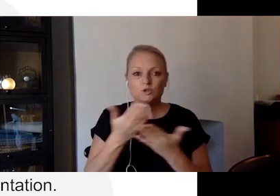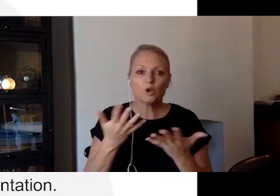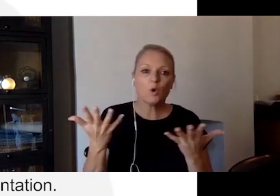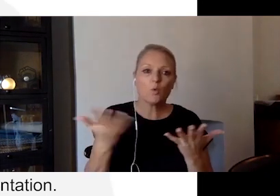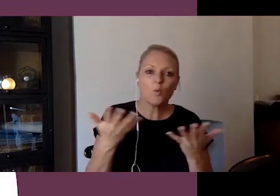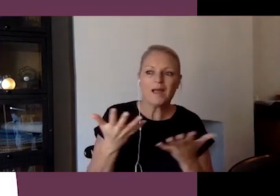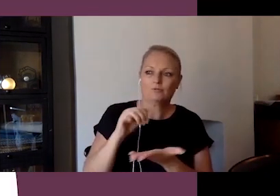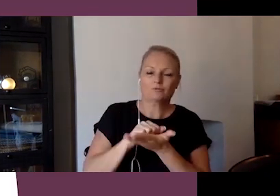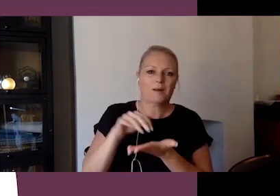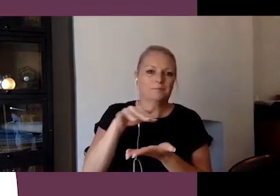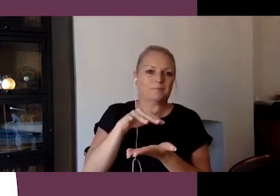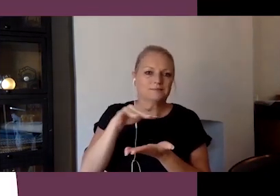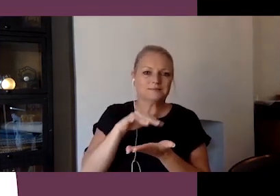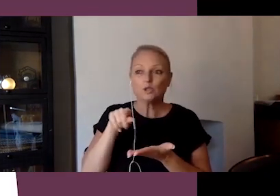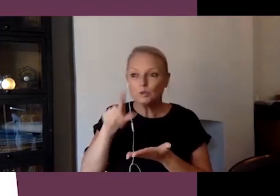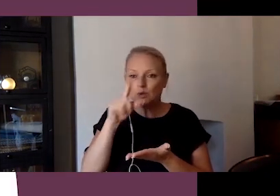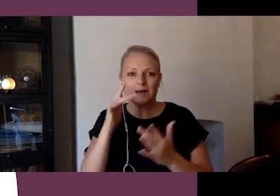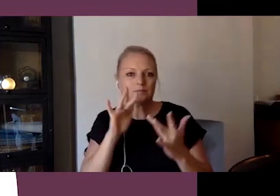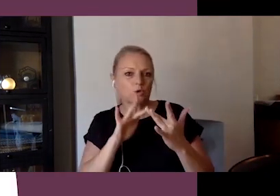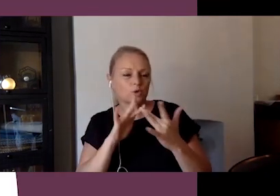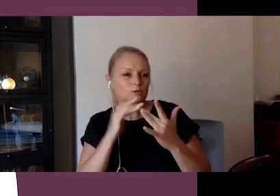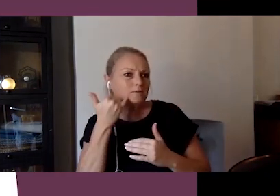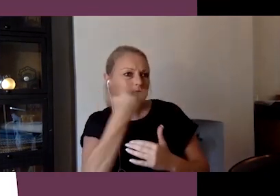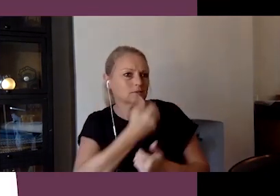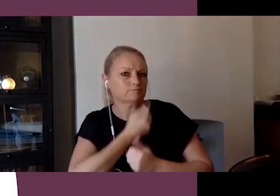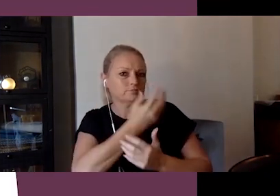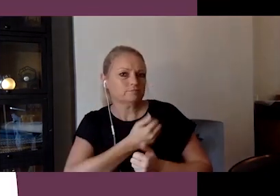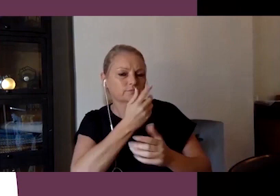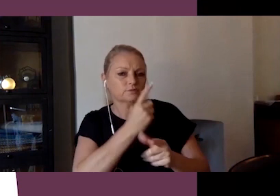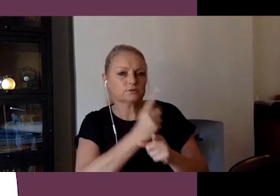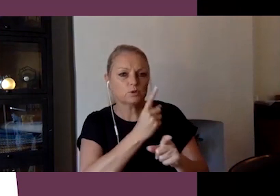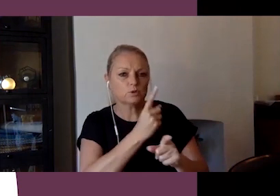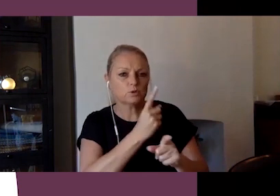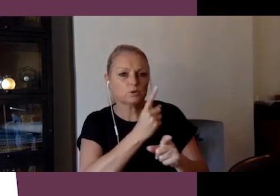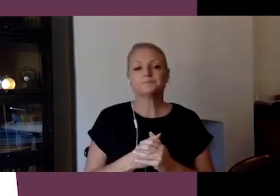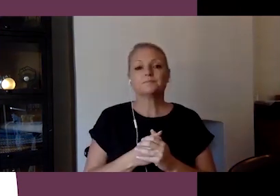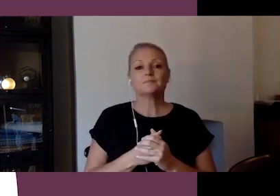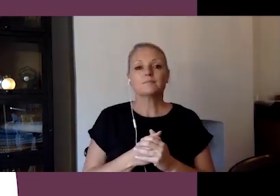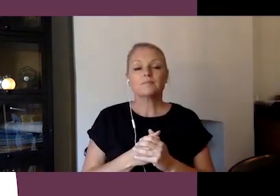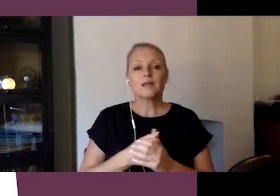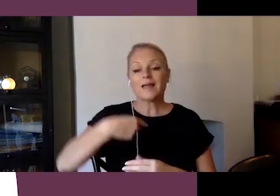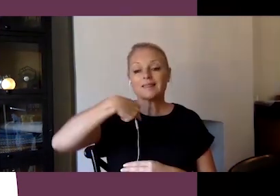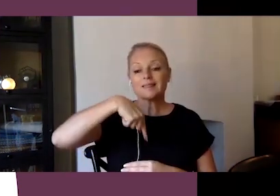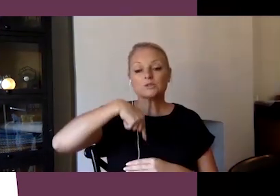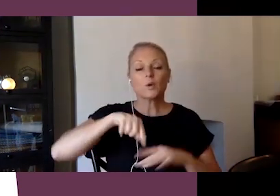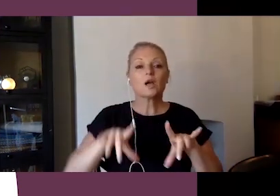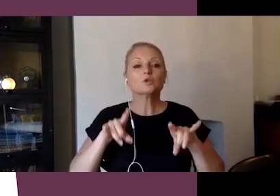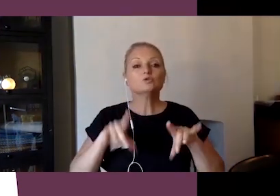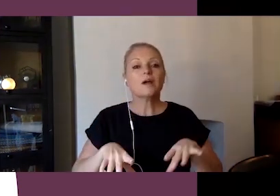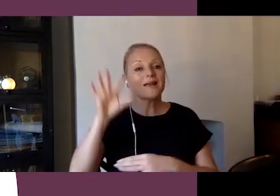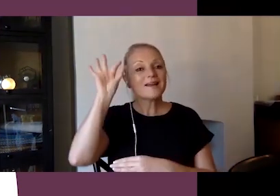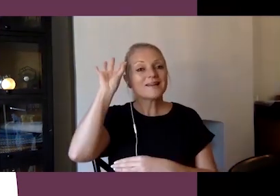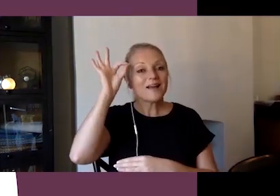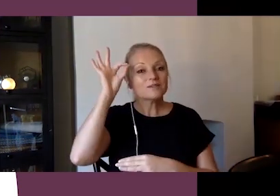So just a quick announcement. This week, the Australia Council, of course, announced our Resilience Fund. The